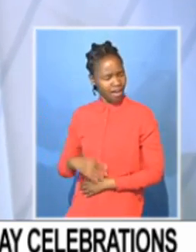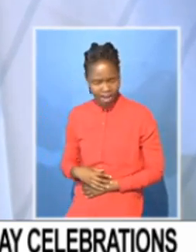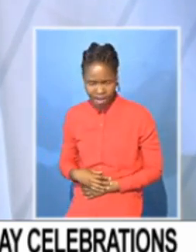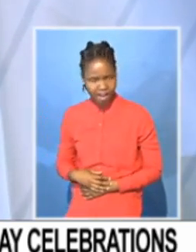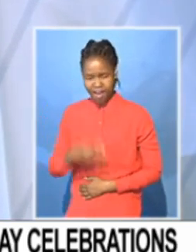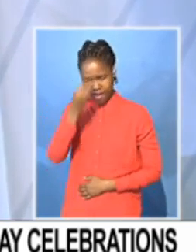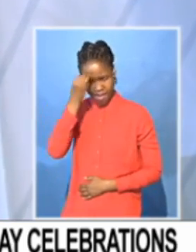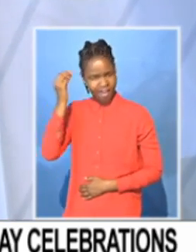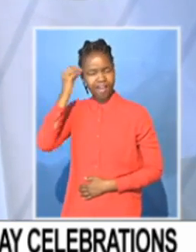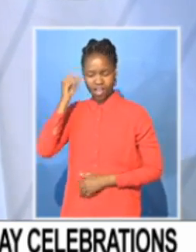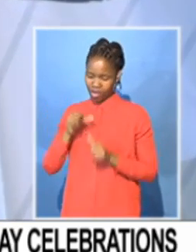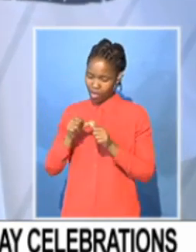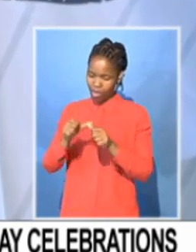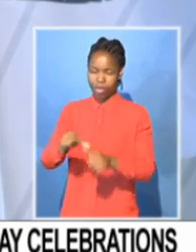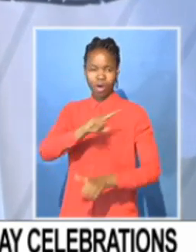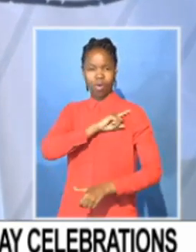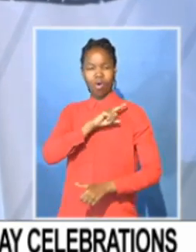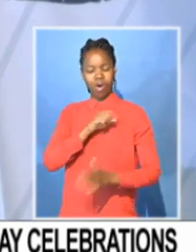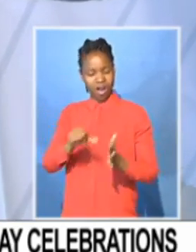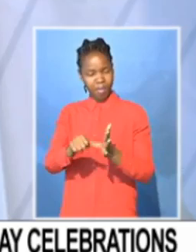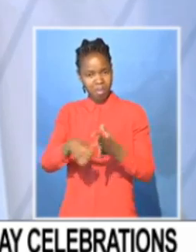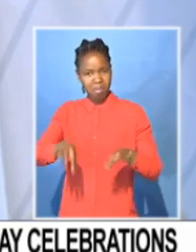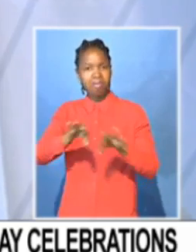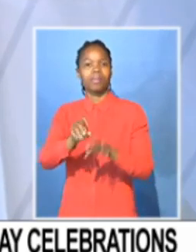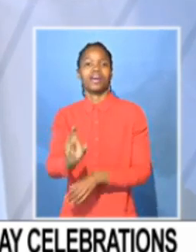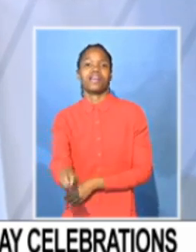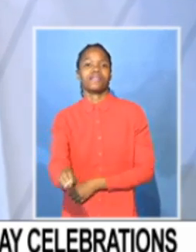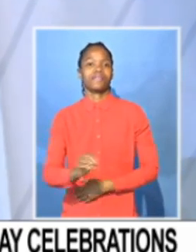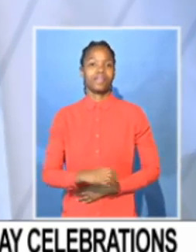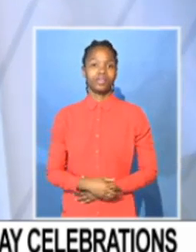It is a time for us to remember